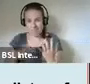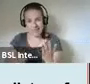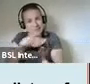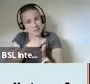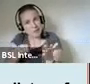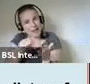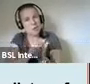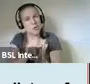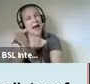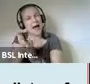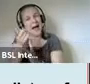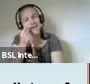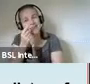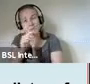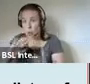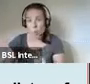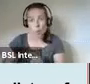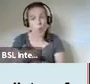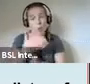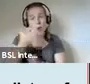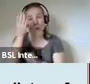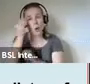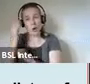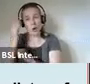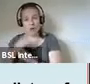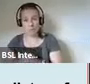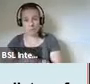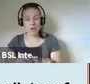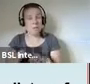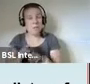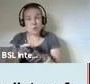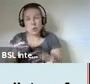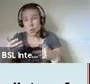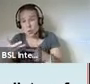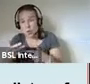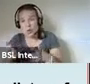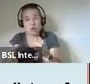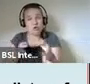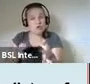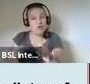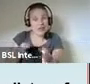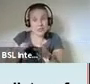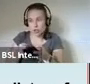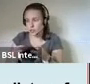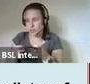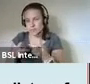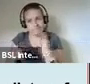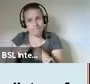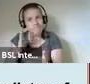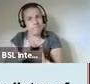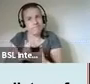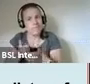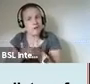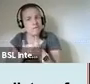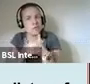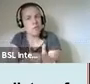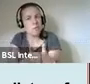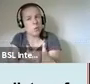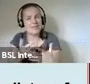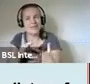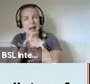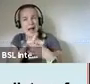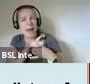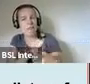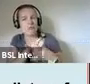classroom, and of course strategies actually for supporting collaboration and